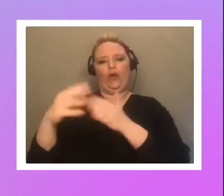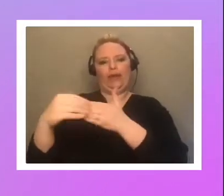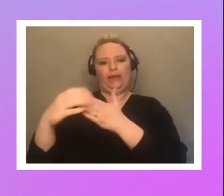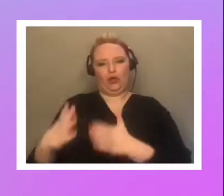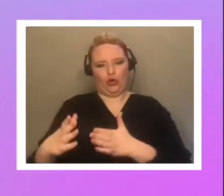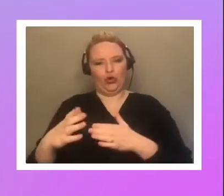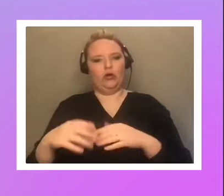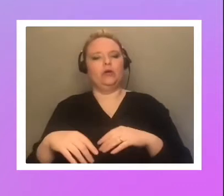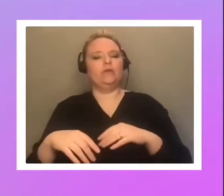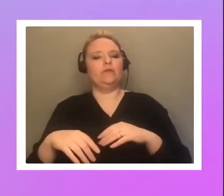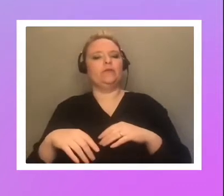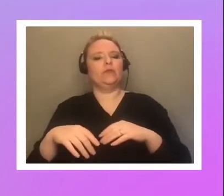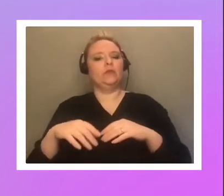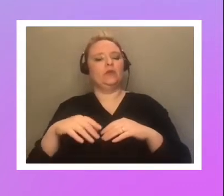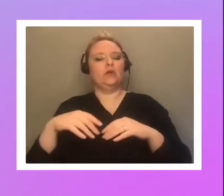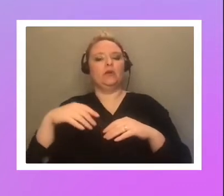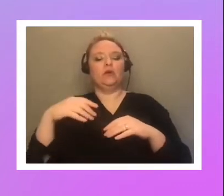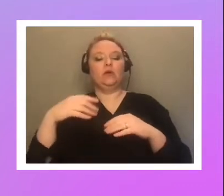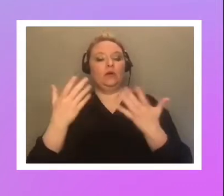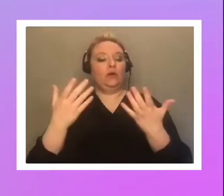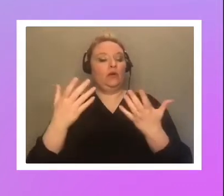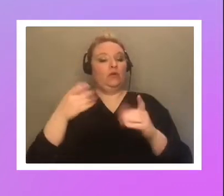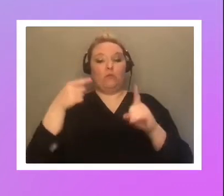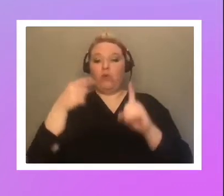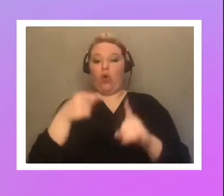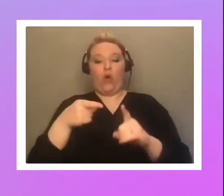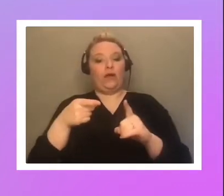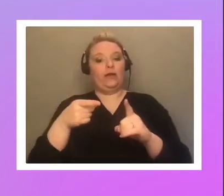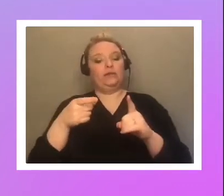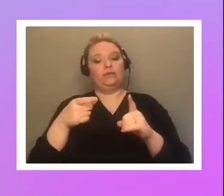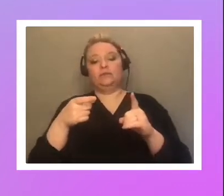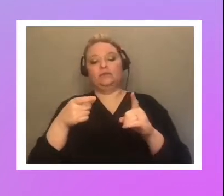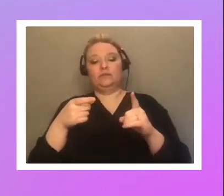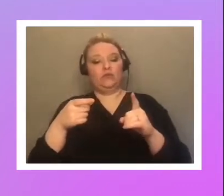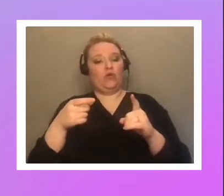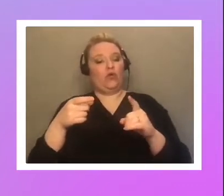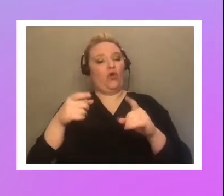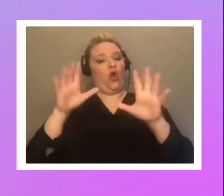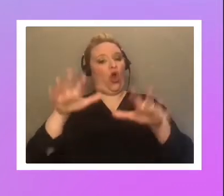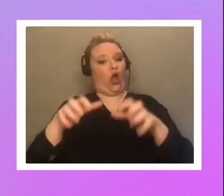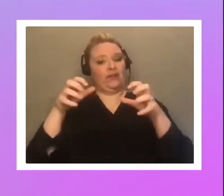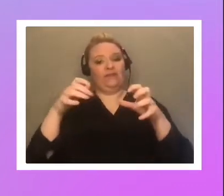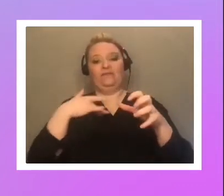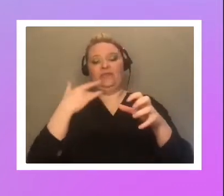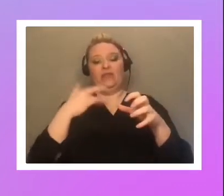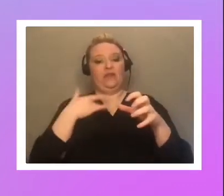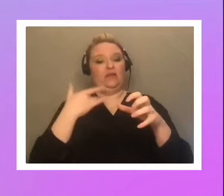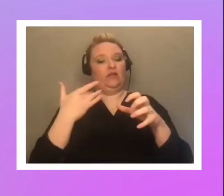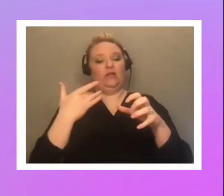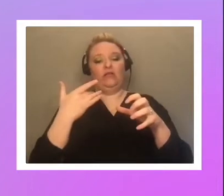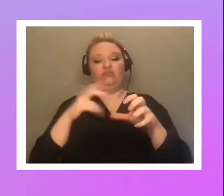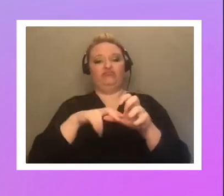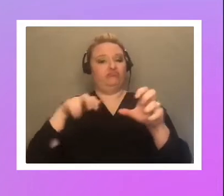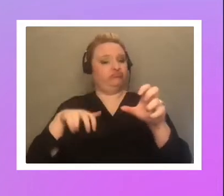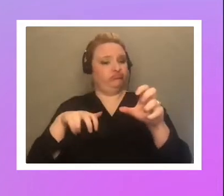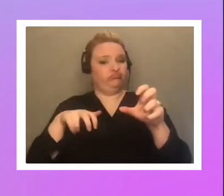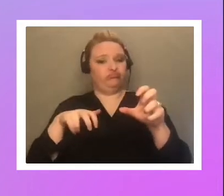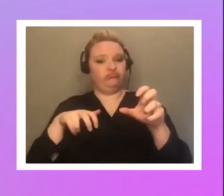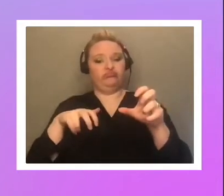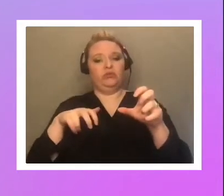it hurts your audience. They don't feel like they can see you as